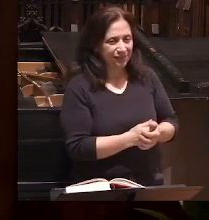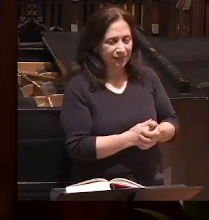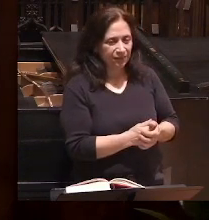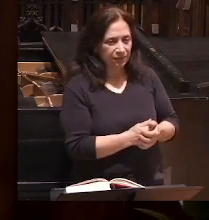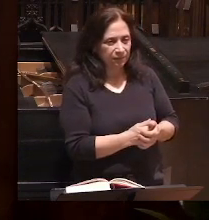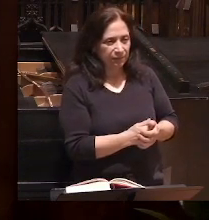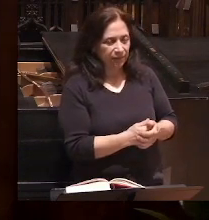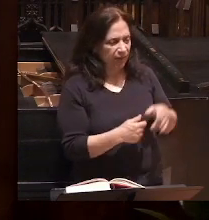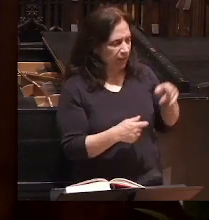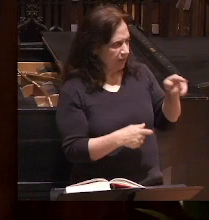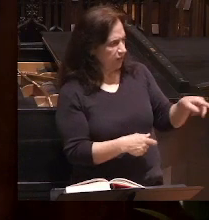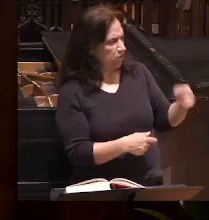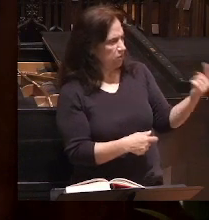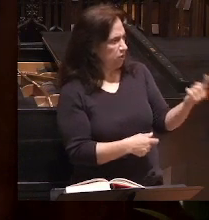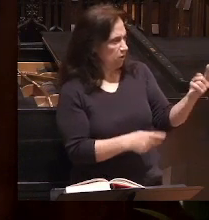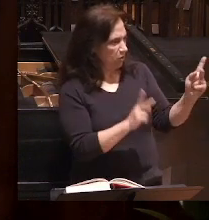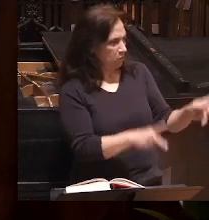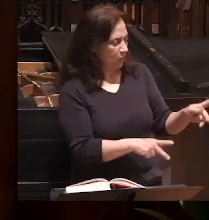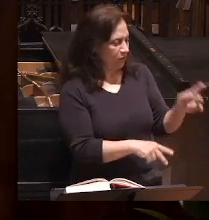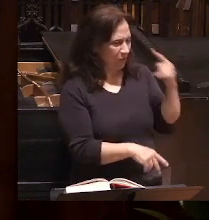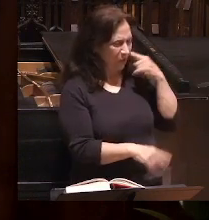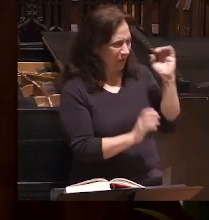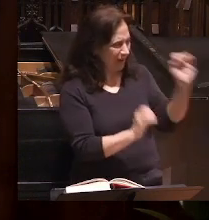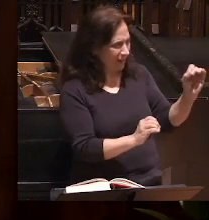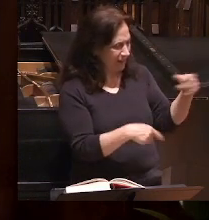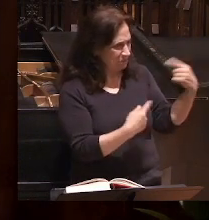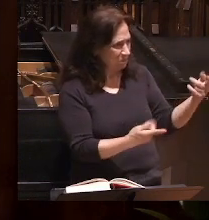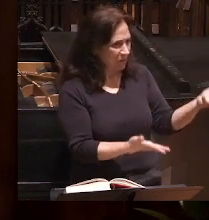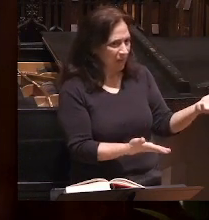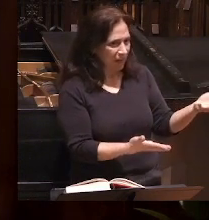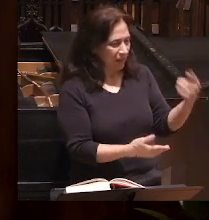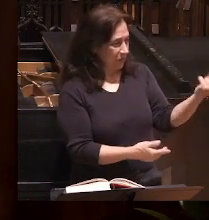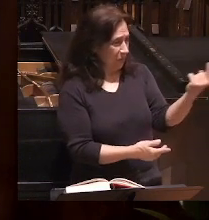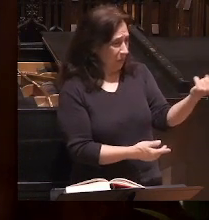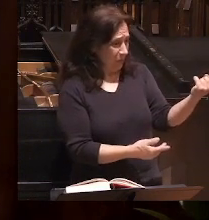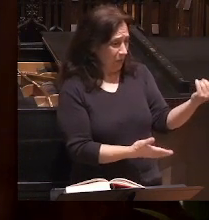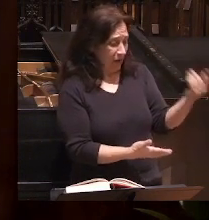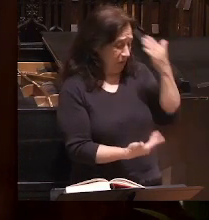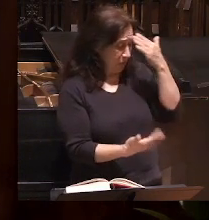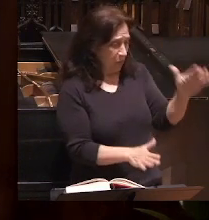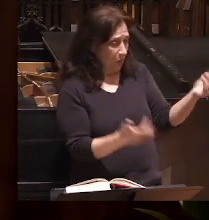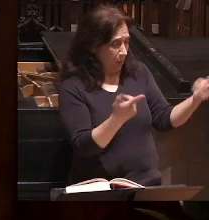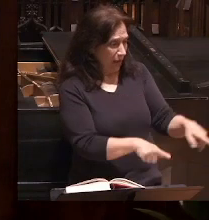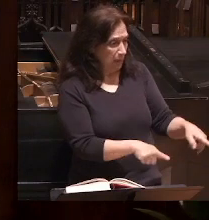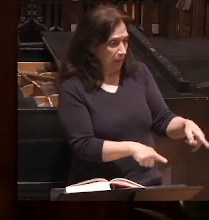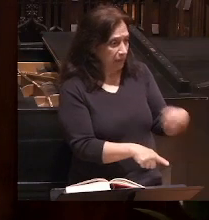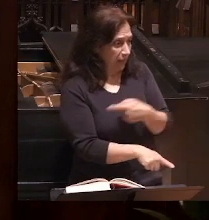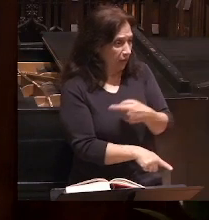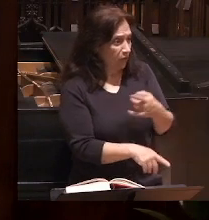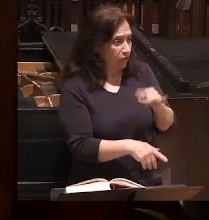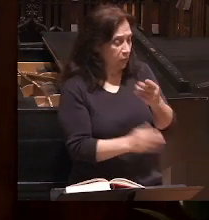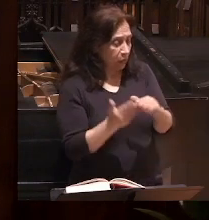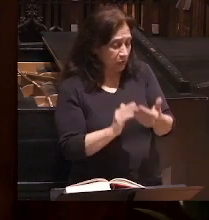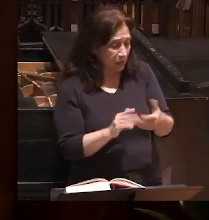give. Are you the only man in Jerusalem that does not know what has happened there